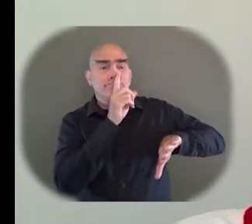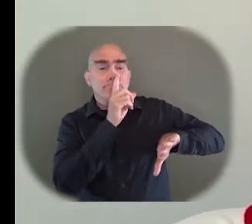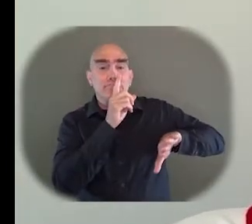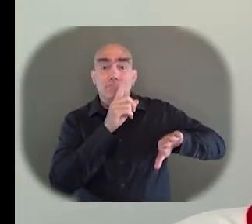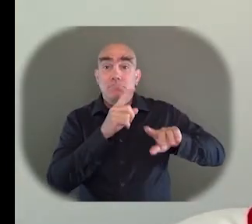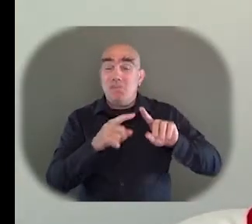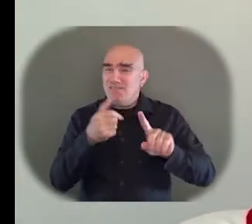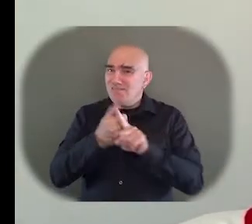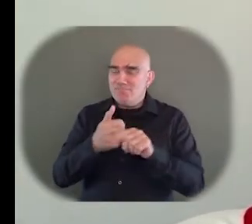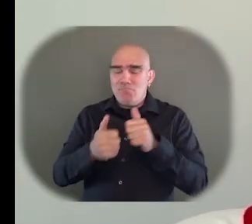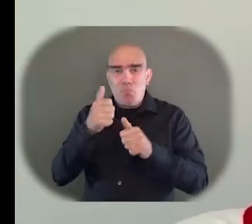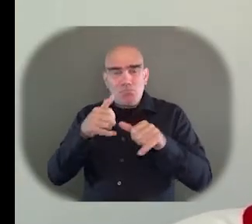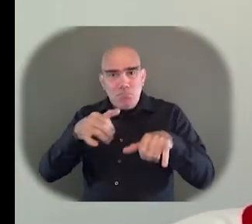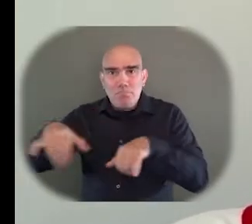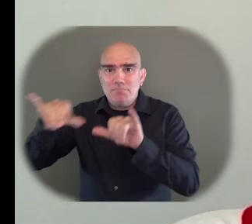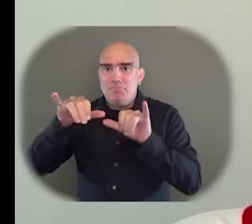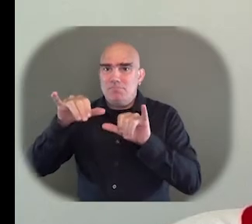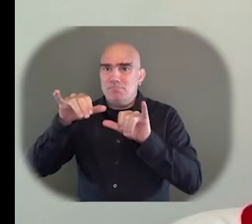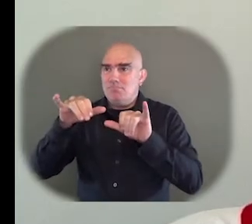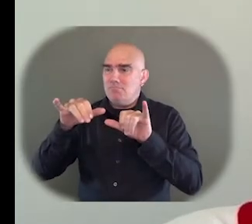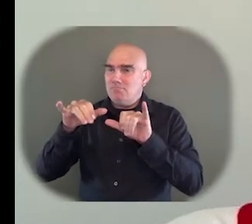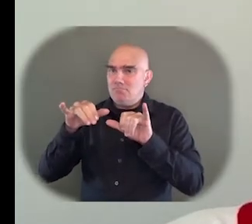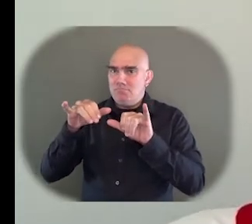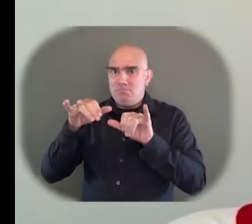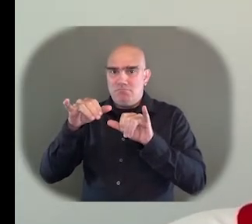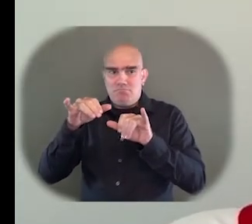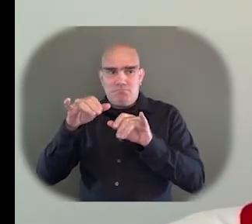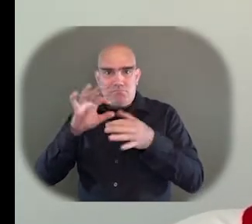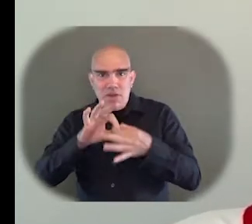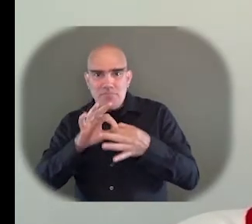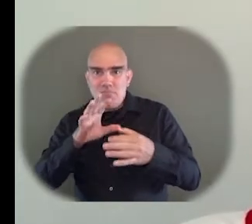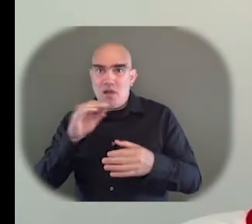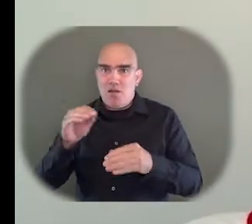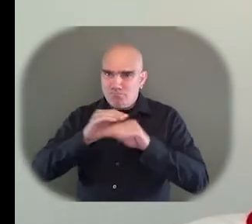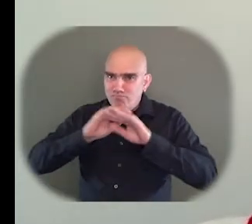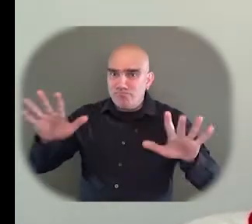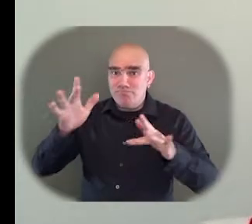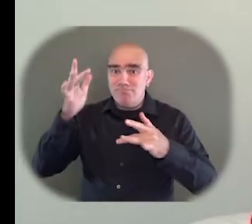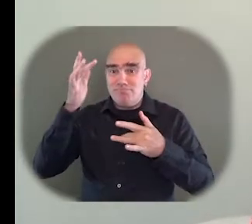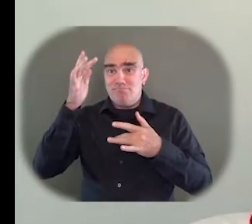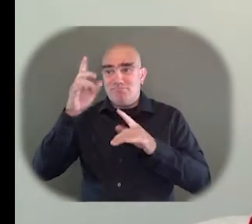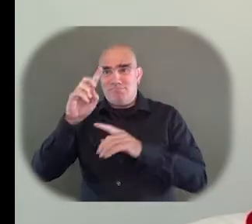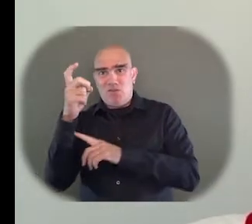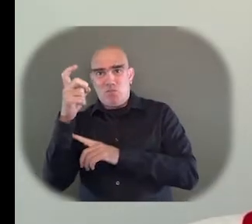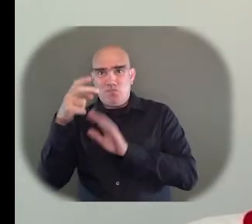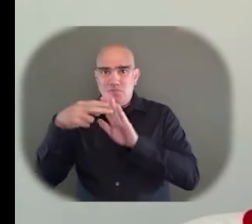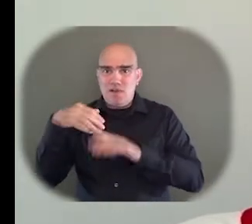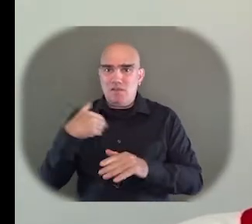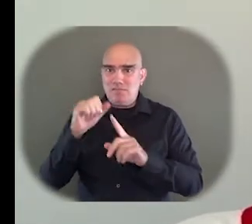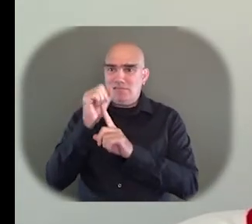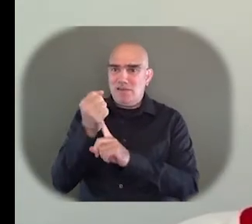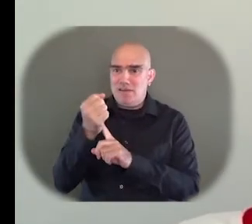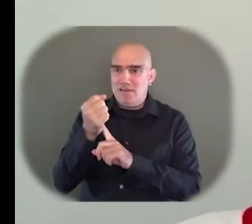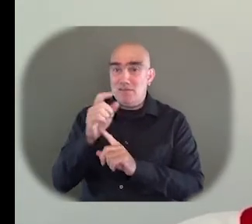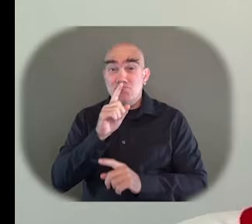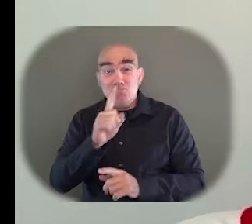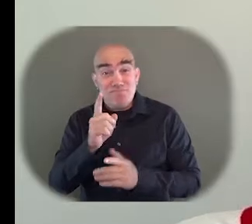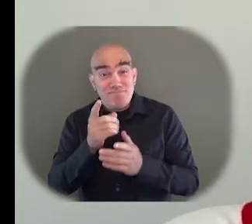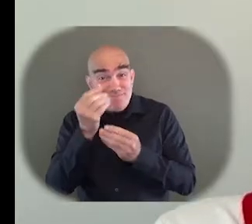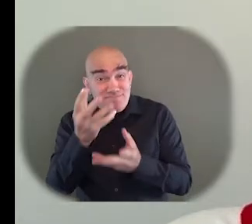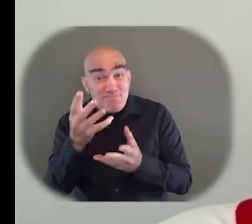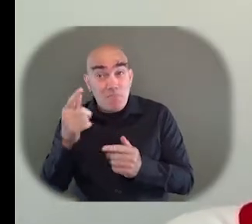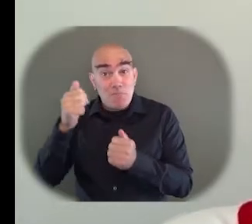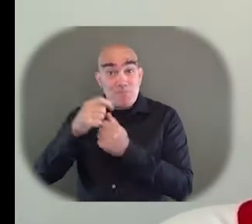hushed, are some of the most common, relatable, and widespread diagnoses in our society. But the truth